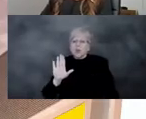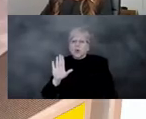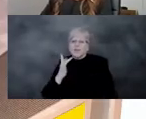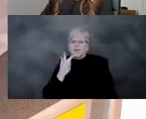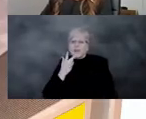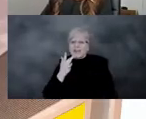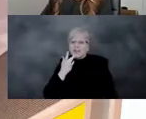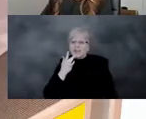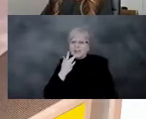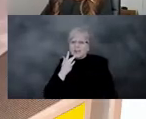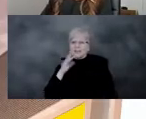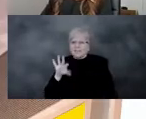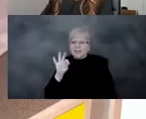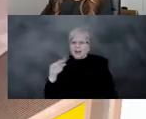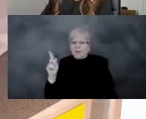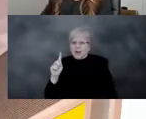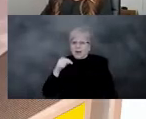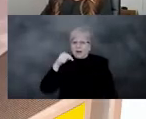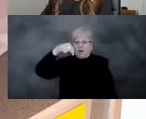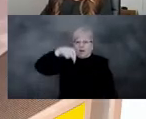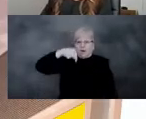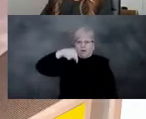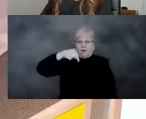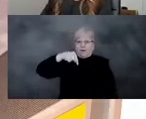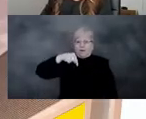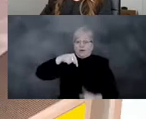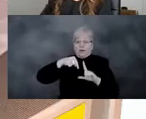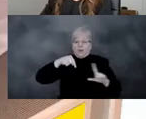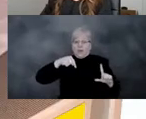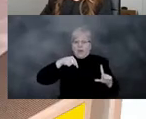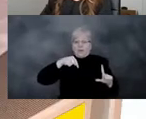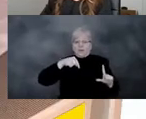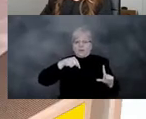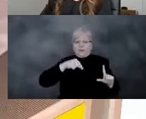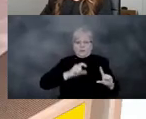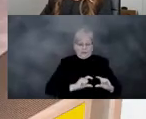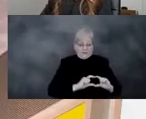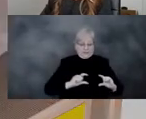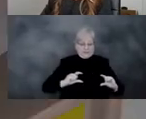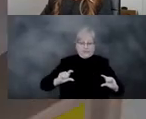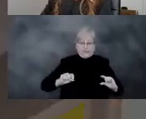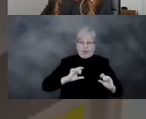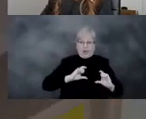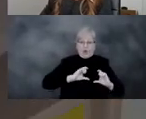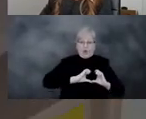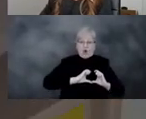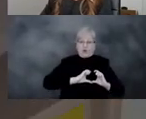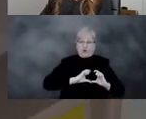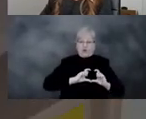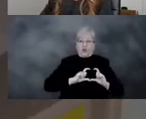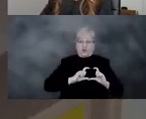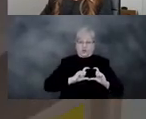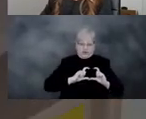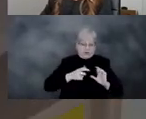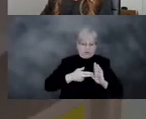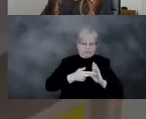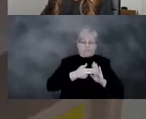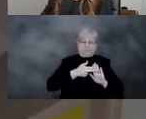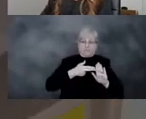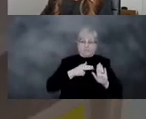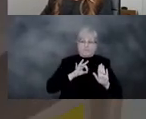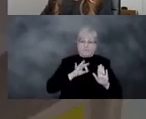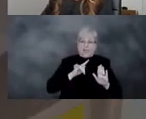bottom toolbar on the left hand side there's an icon of a heart that says favorites and anything that you click on